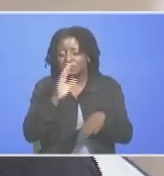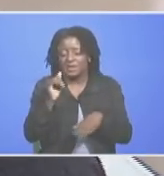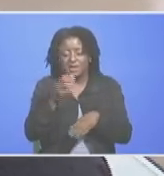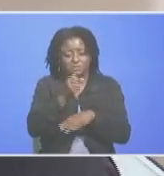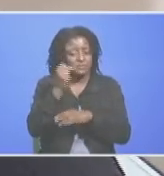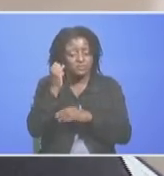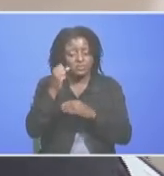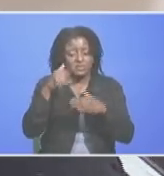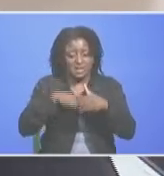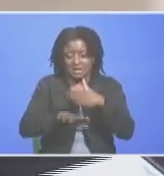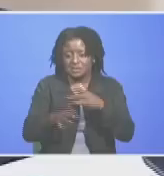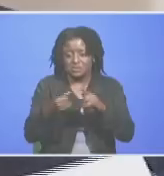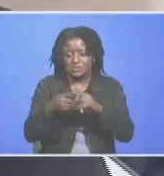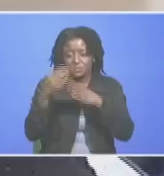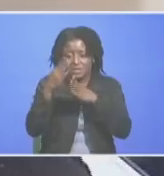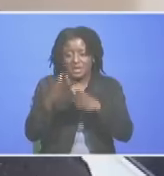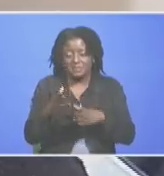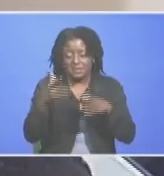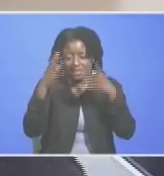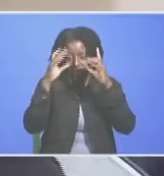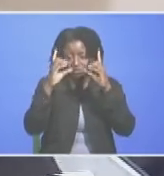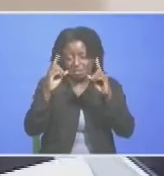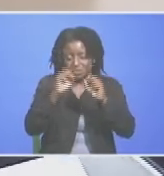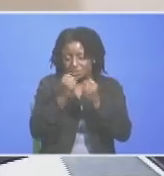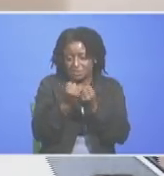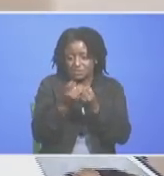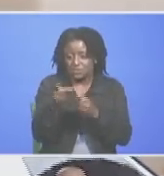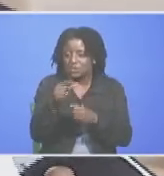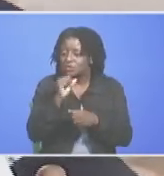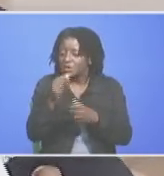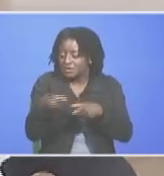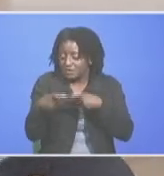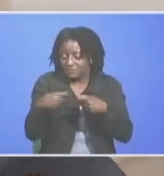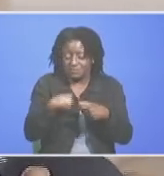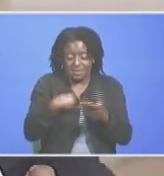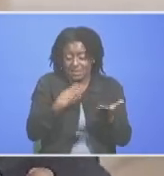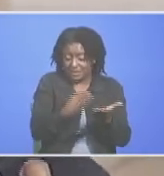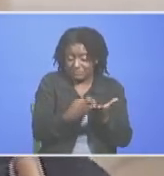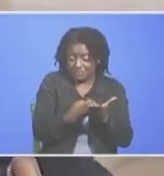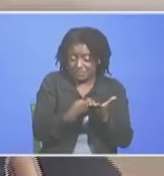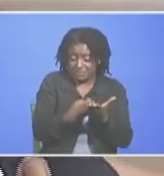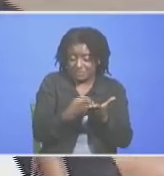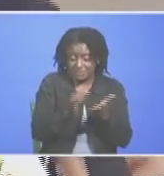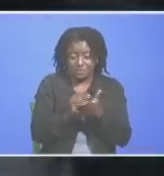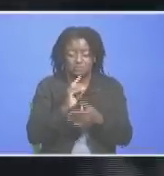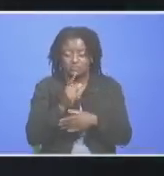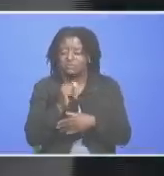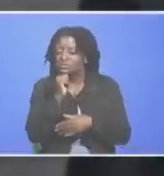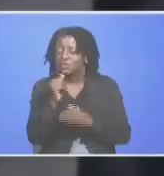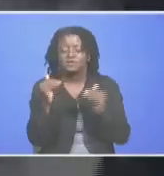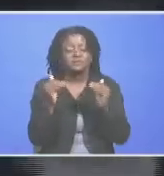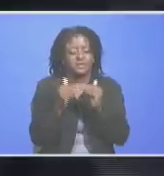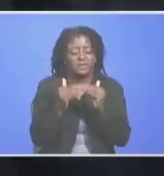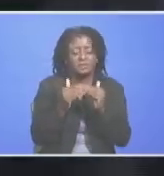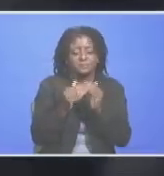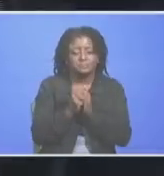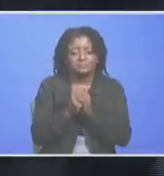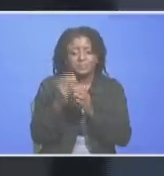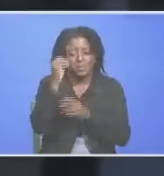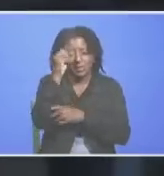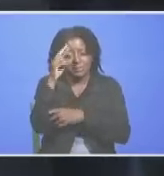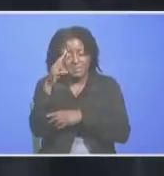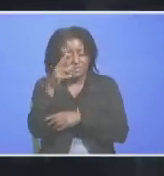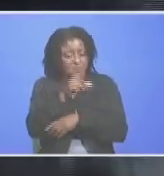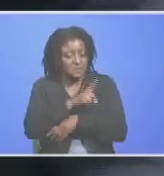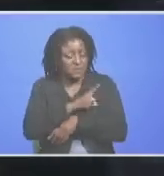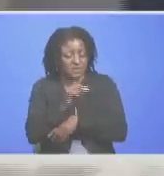Bahamian educational system, and you are not giving me some evidence that this is so, I think it's unfair. Minister Lloyd